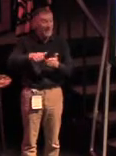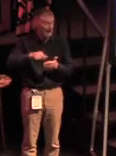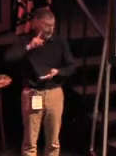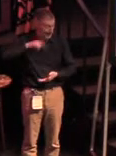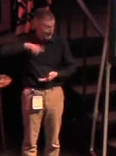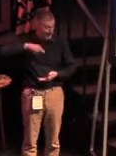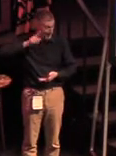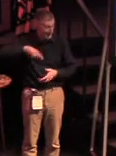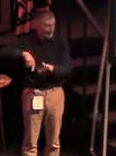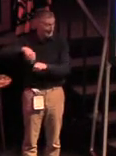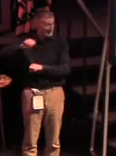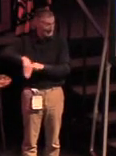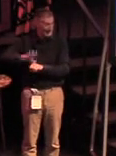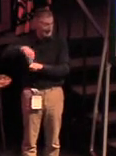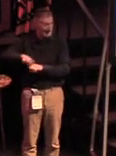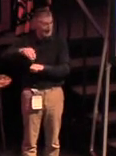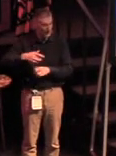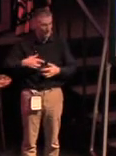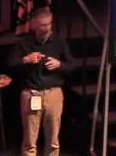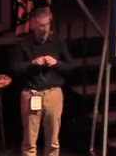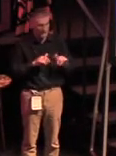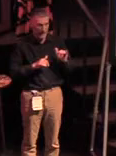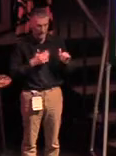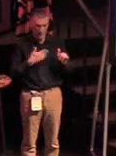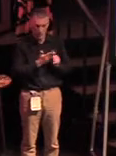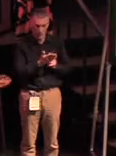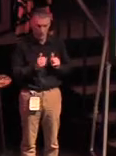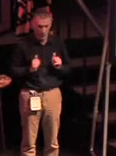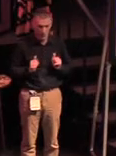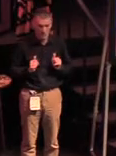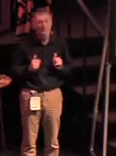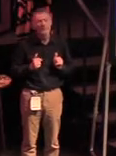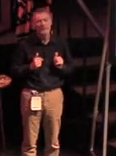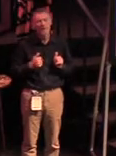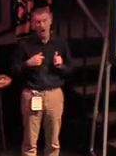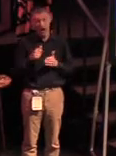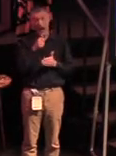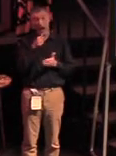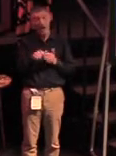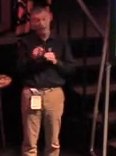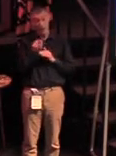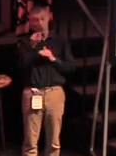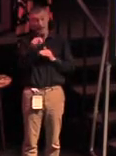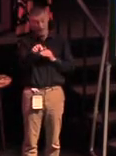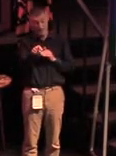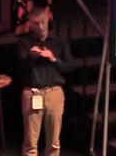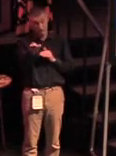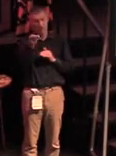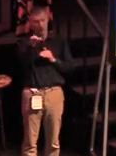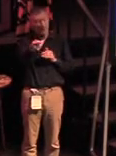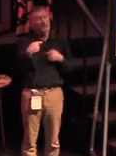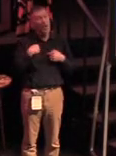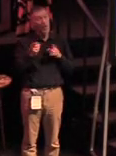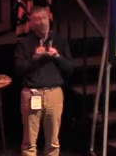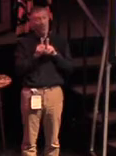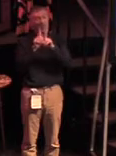in his drawer. And I knew exactly what that felt like. So I wrote a letter for him and ended up going to court and representing